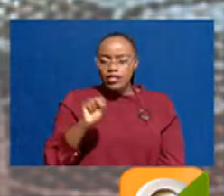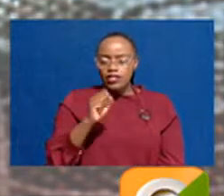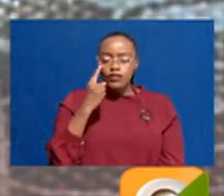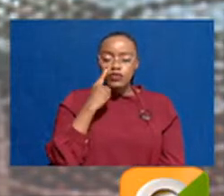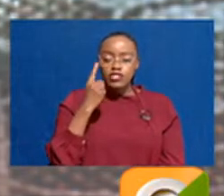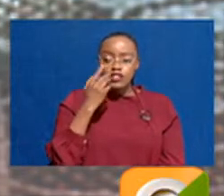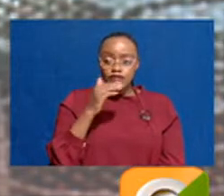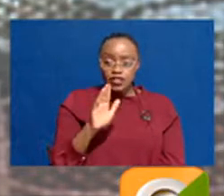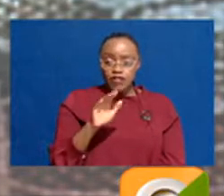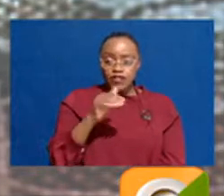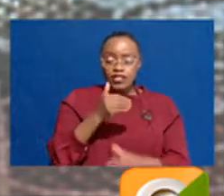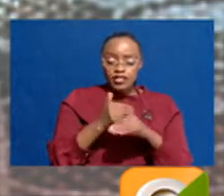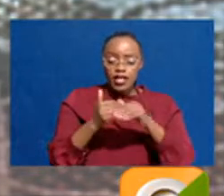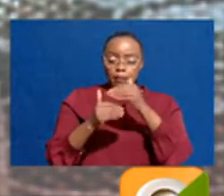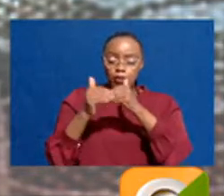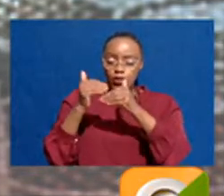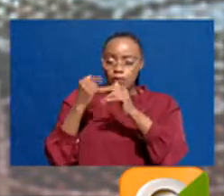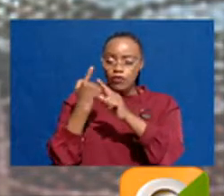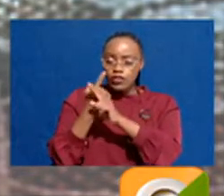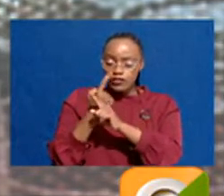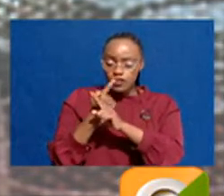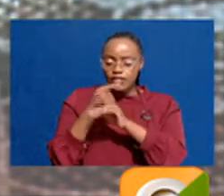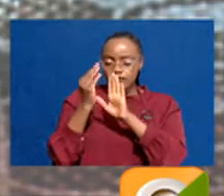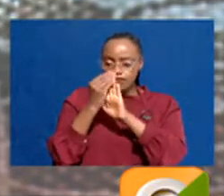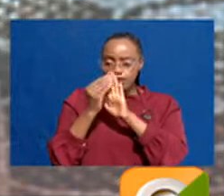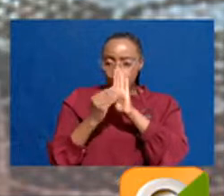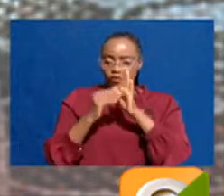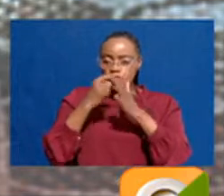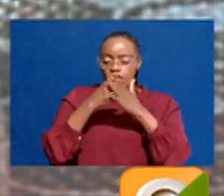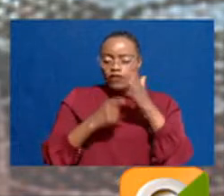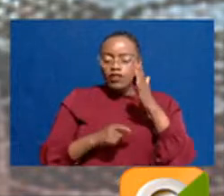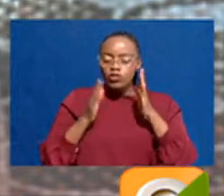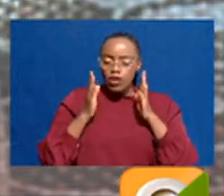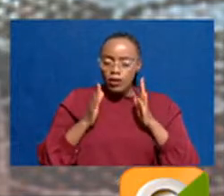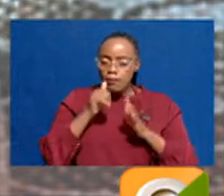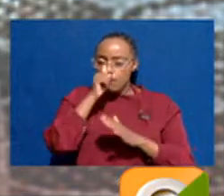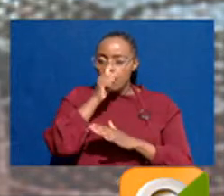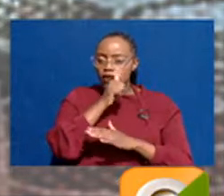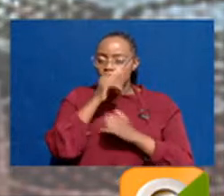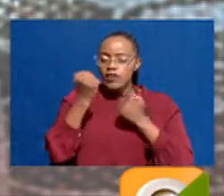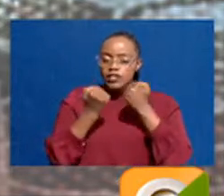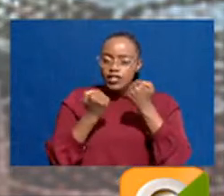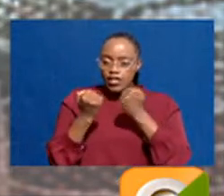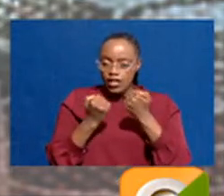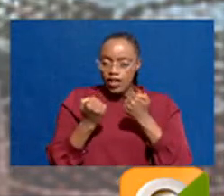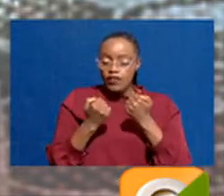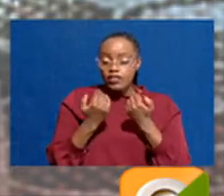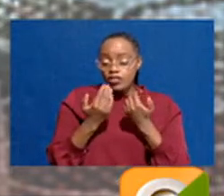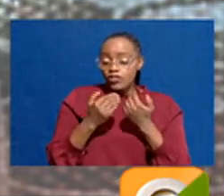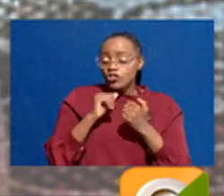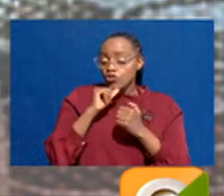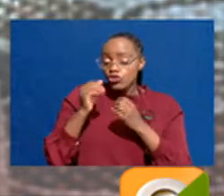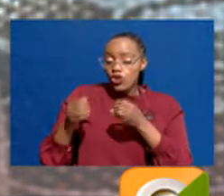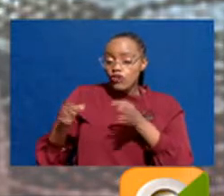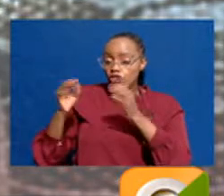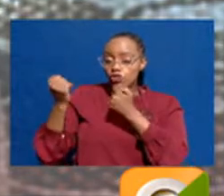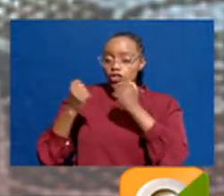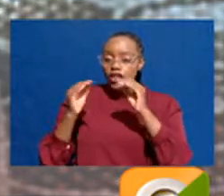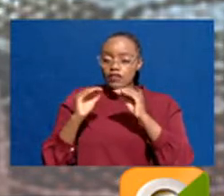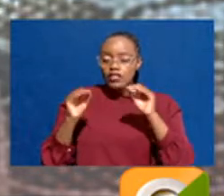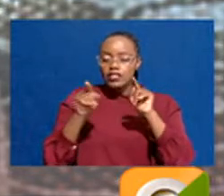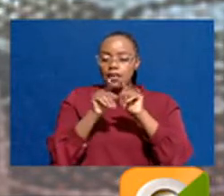rates, it's a buildup of the cost. Remember, this is your personal car. This is your car. It's not an official car. Mm. So it has a